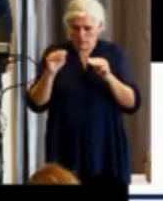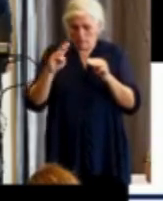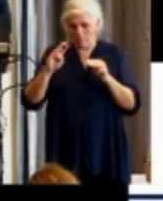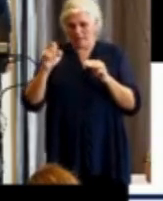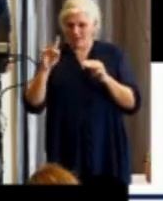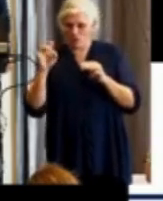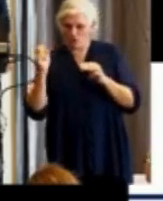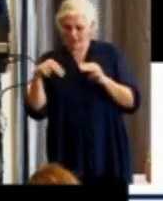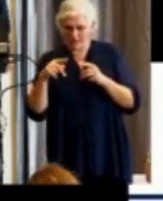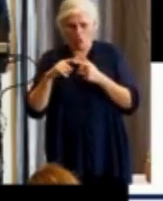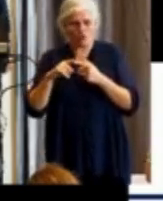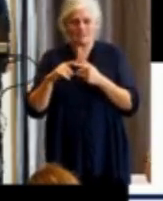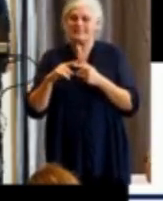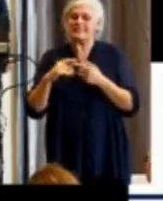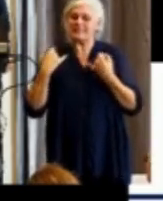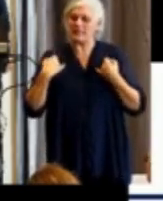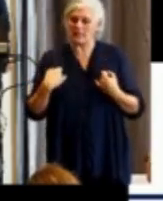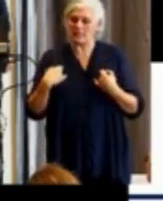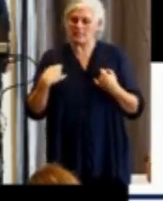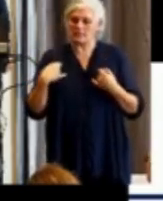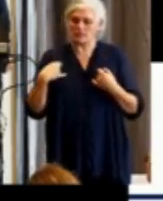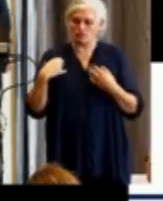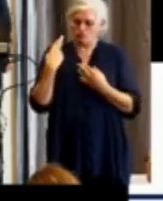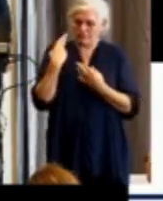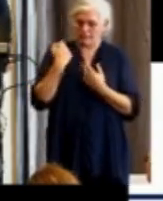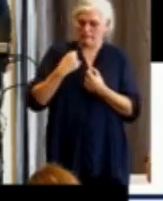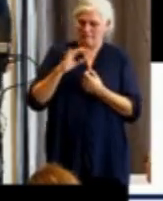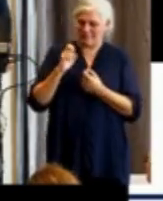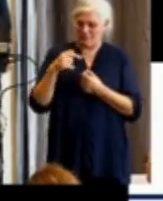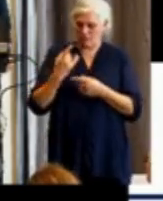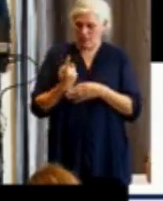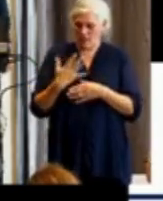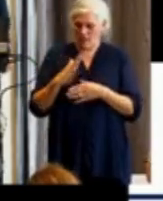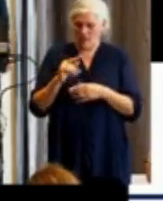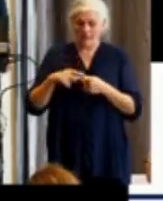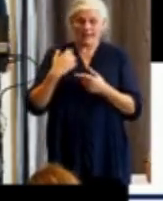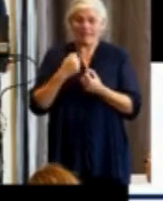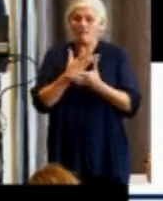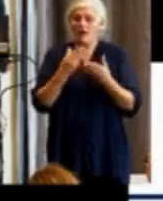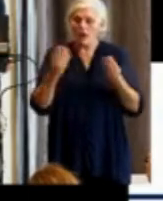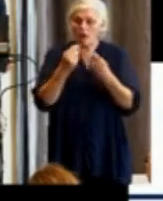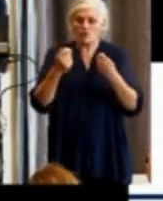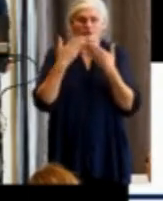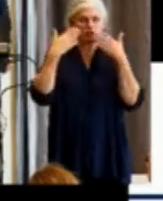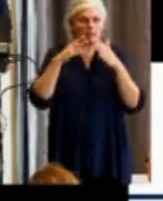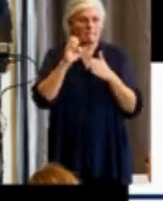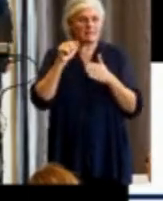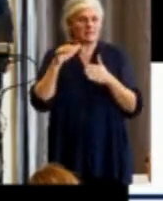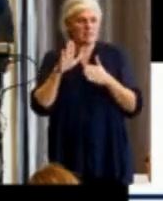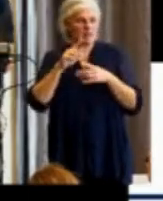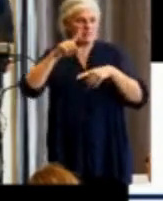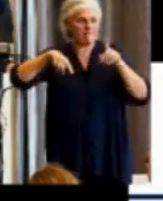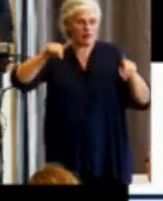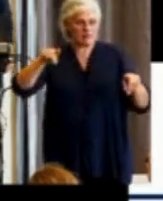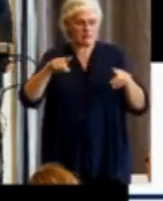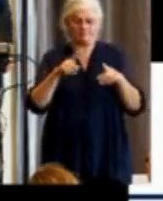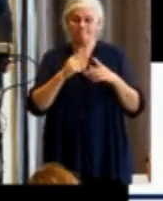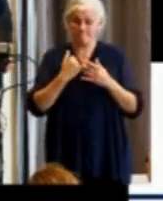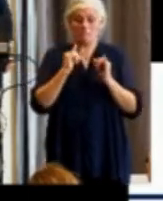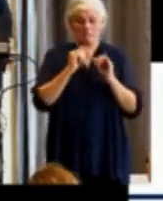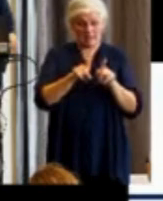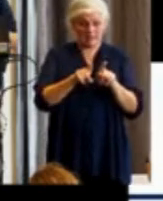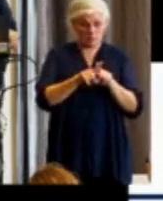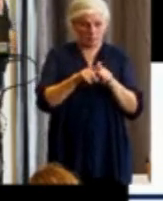pathogenic or disease-causing bacteria. You can also have what's known as a loss of general bacterial diversity, which is also bad in